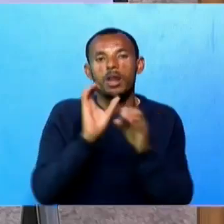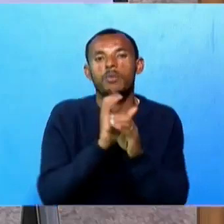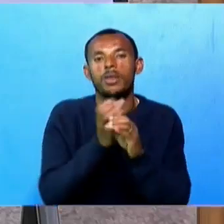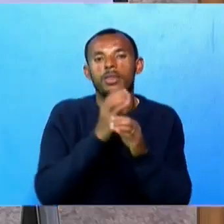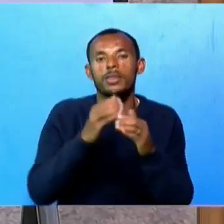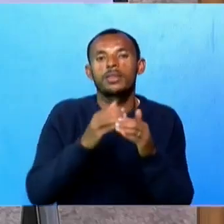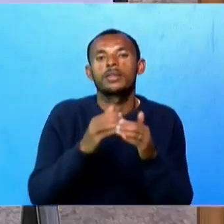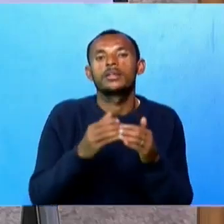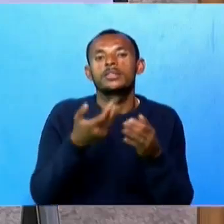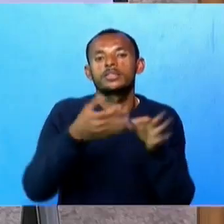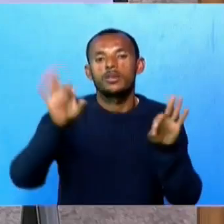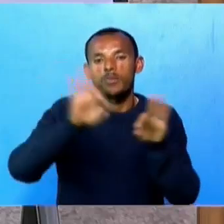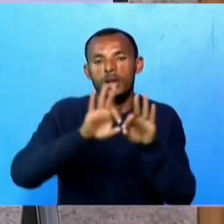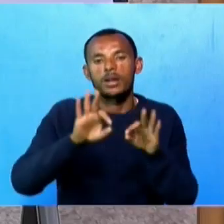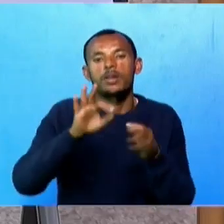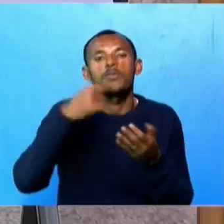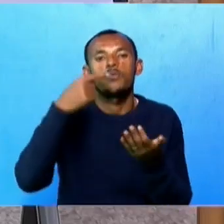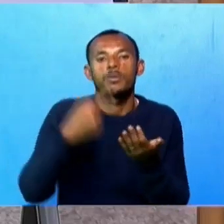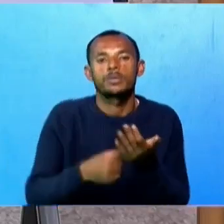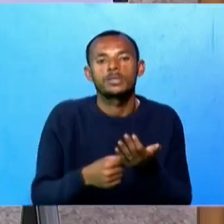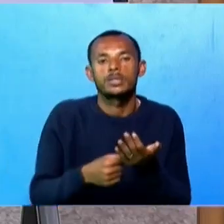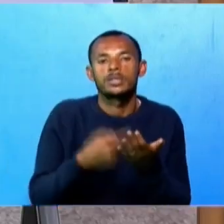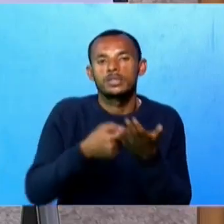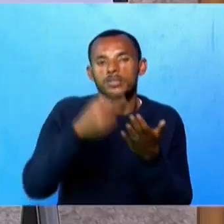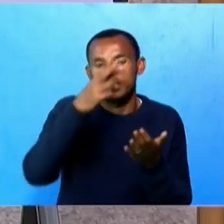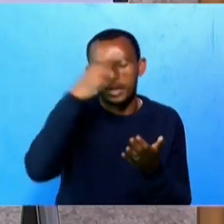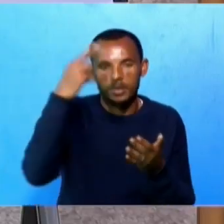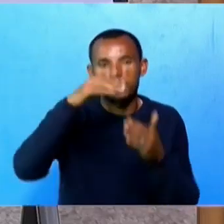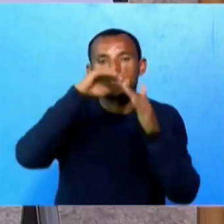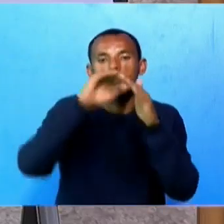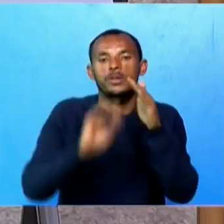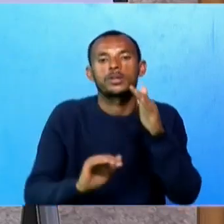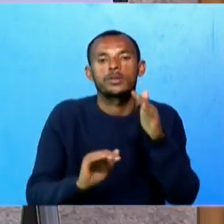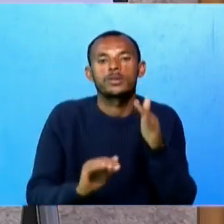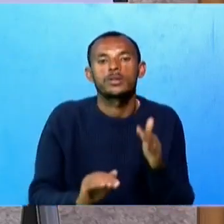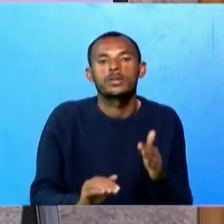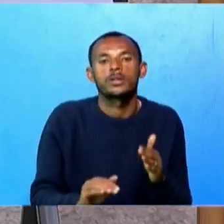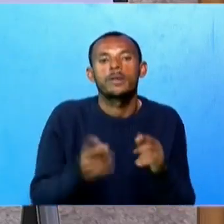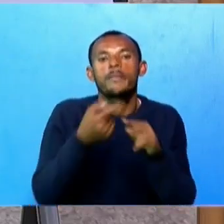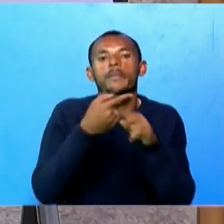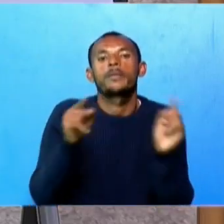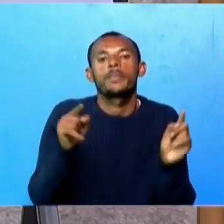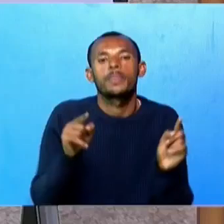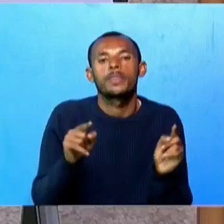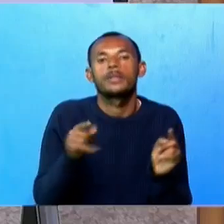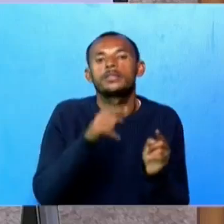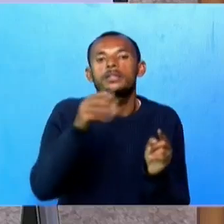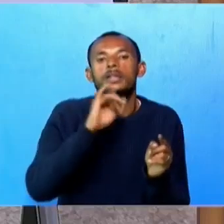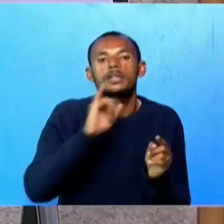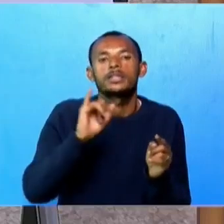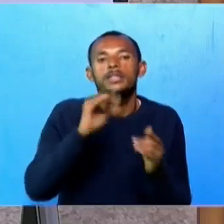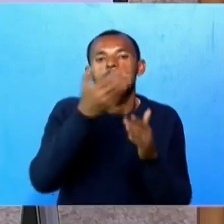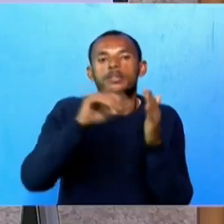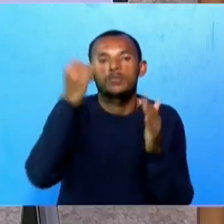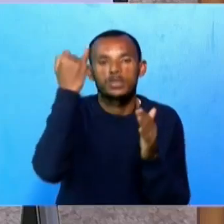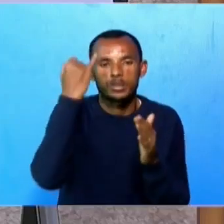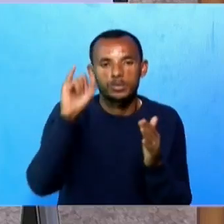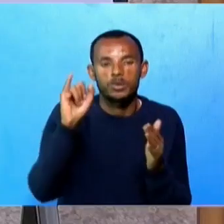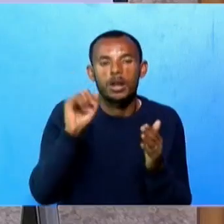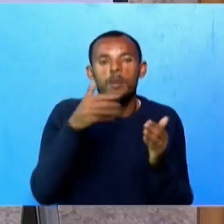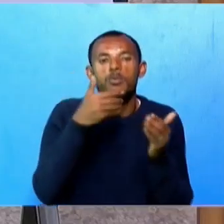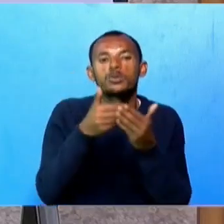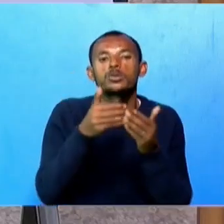the required information in the case of discount. But there is some conceptual approach